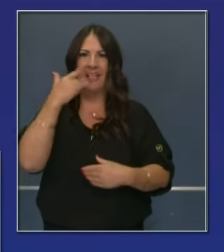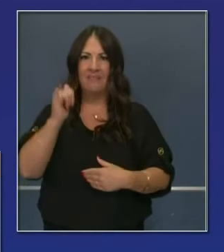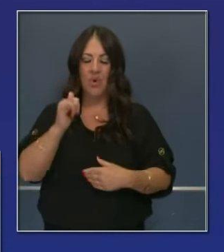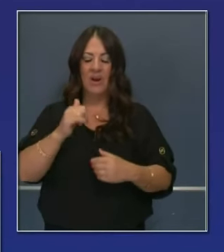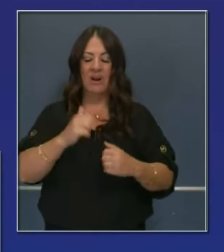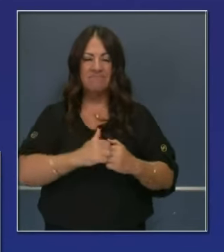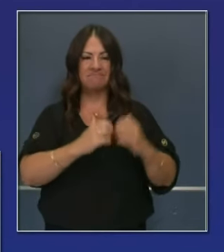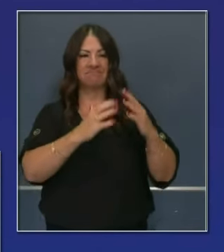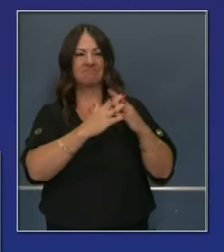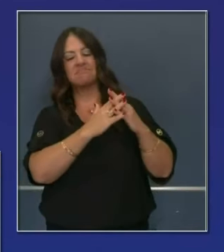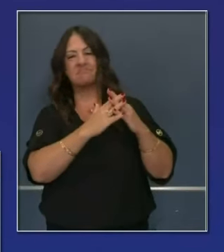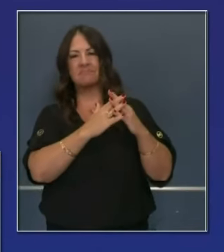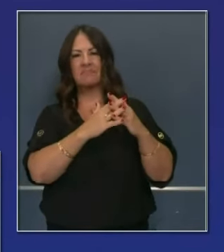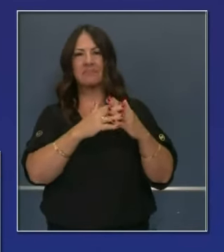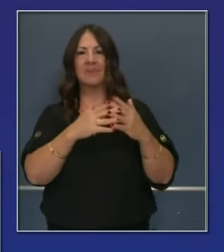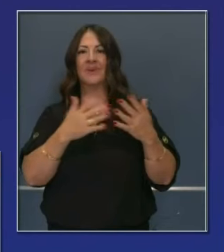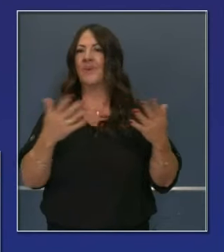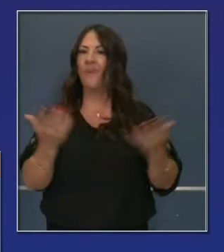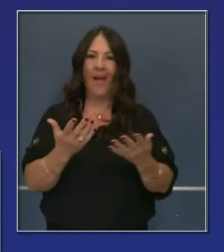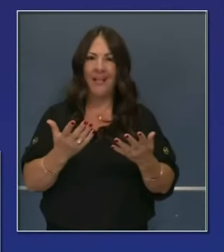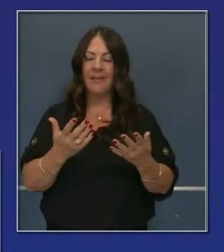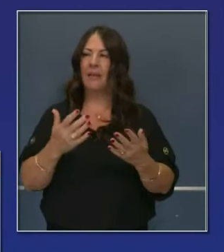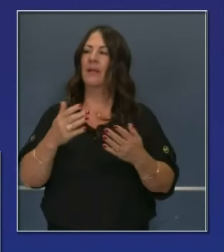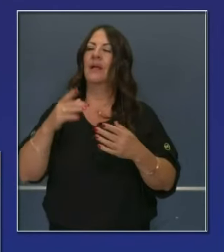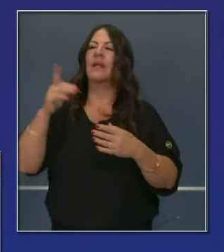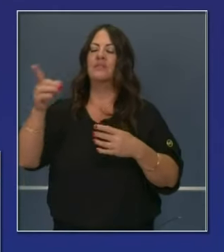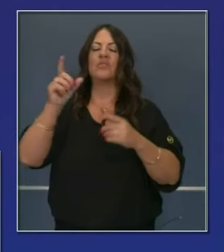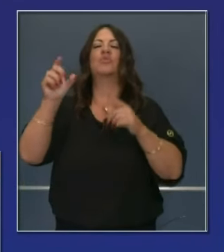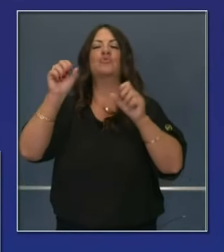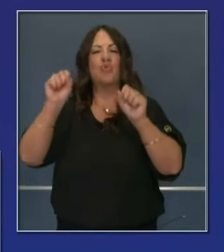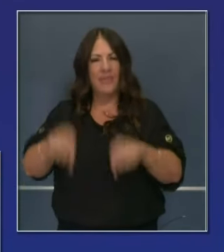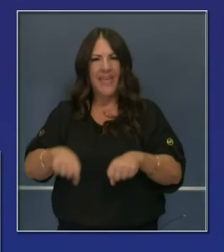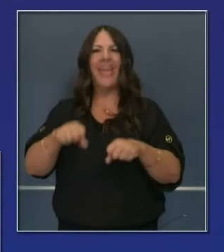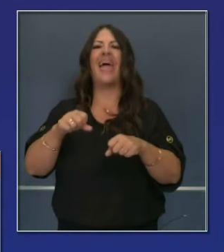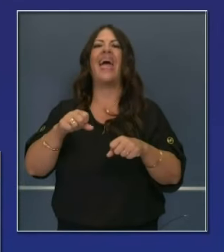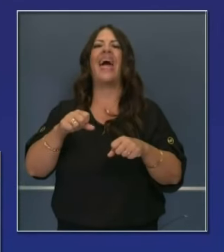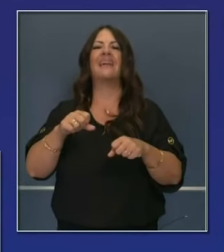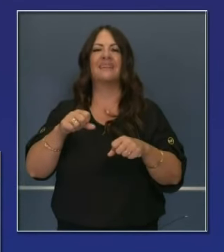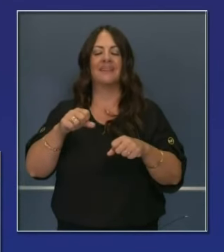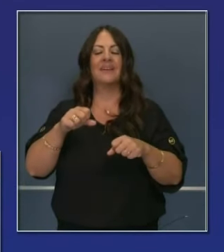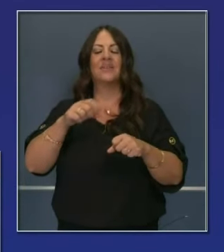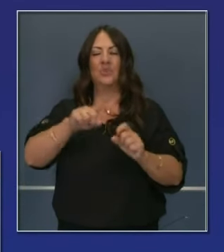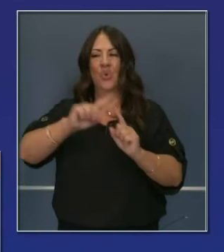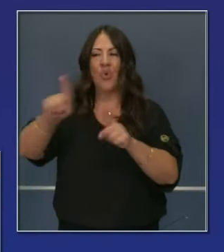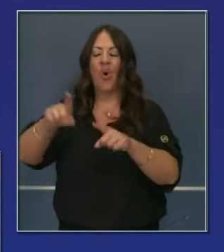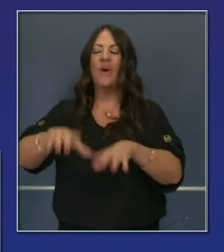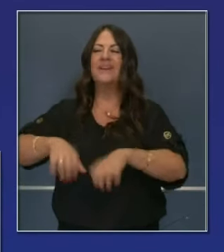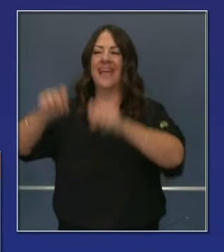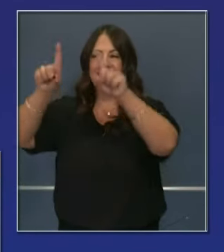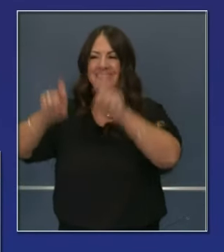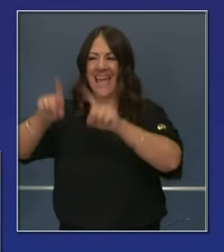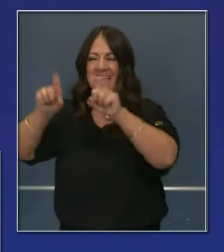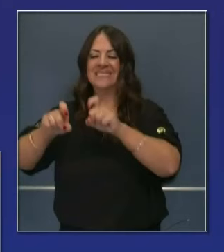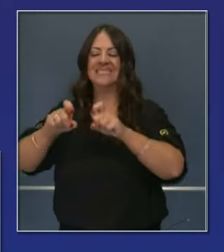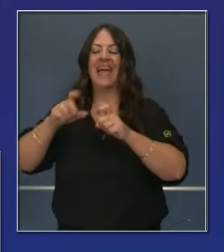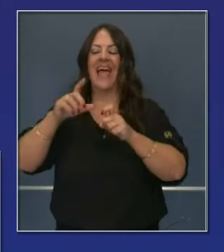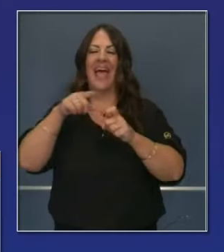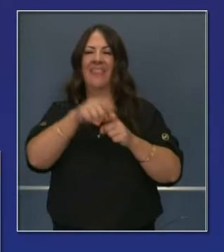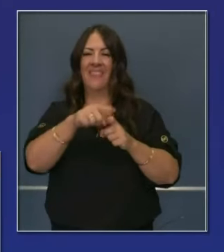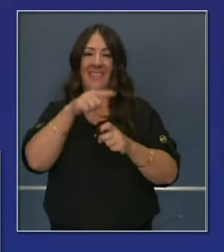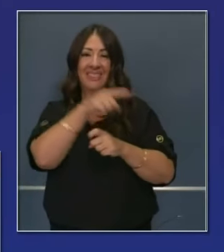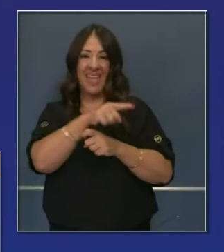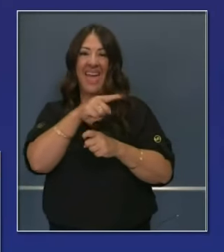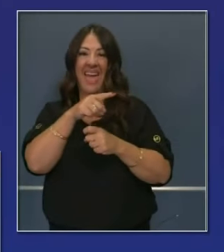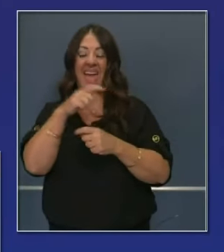to significantly increase our testing capacity here in the state of California. At a time when you're seeing testing being pulled